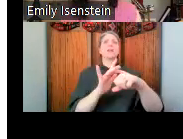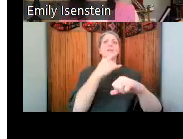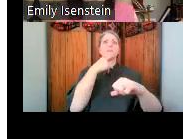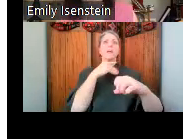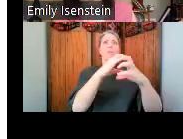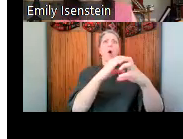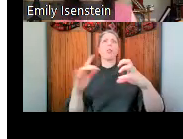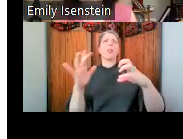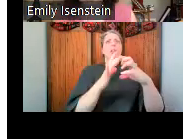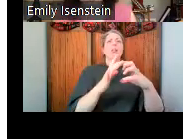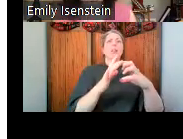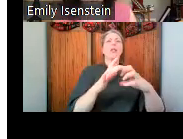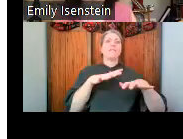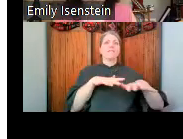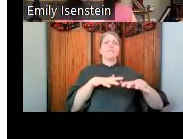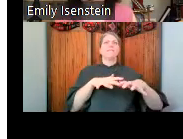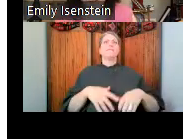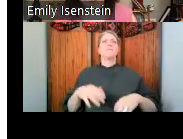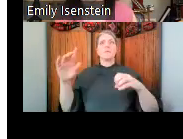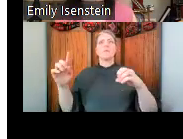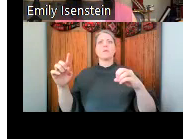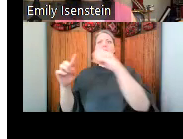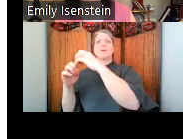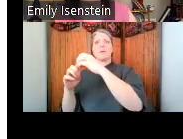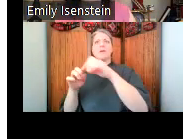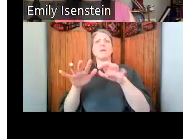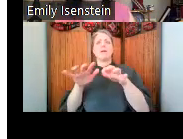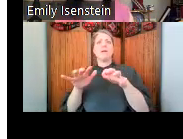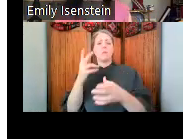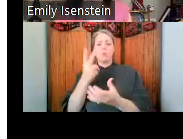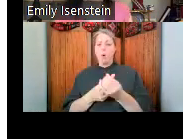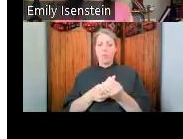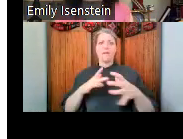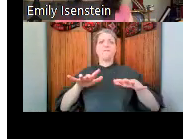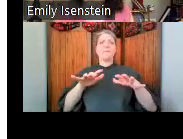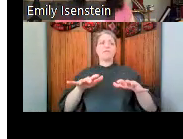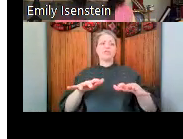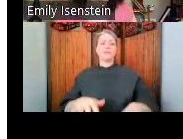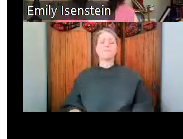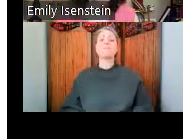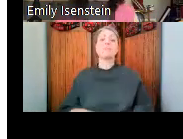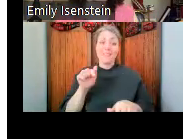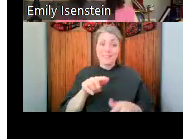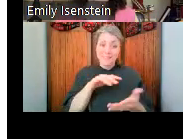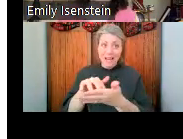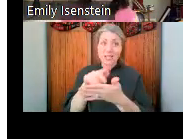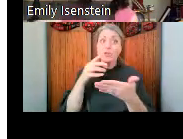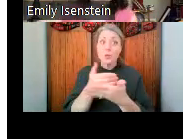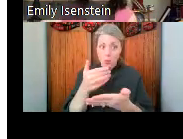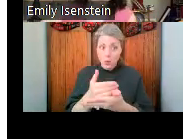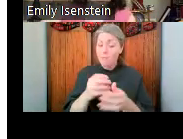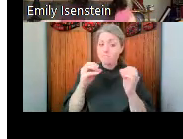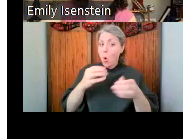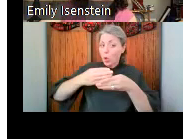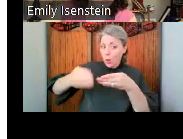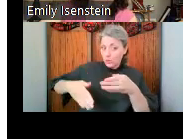So this project is really very new. We've only collected a little bit of data so far, so I really don't have any conclusions at this stage. But as you